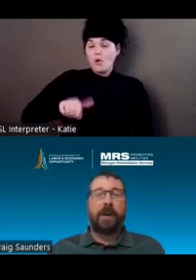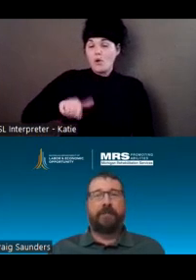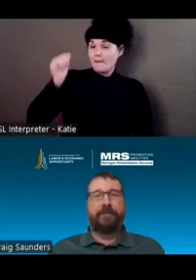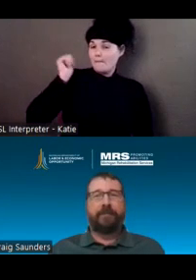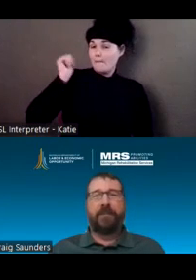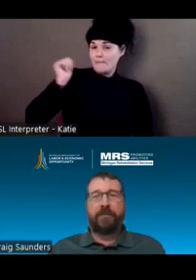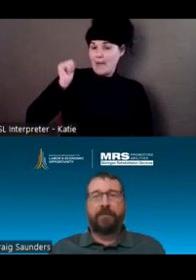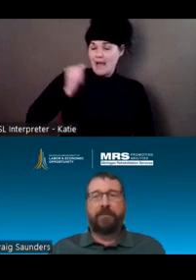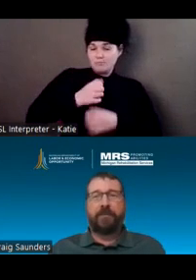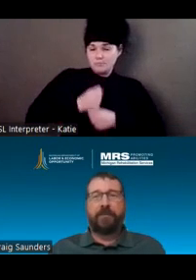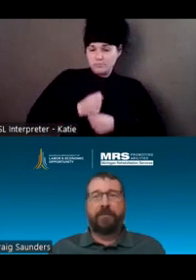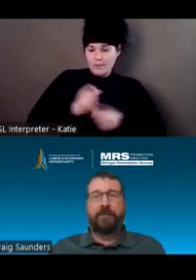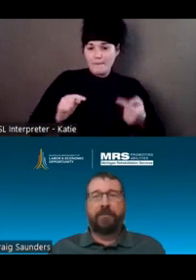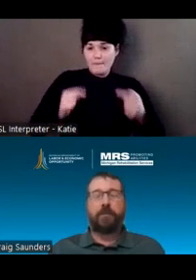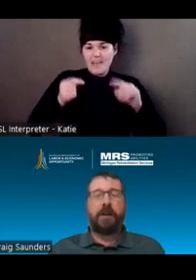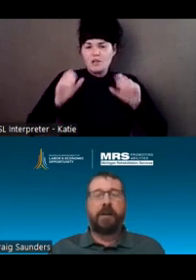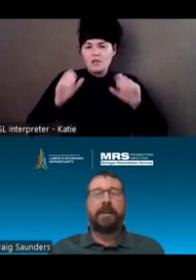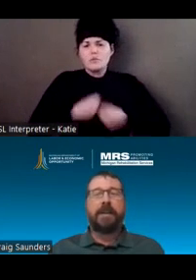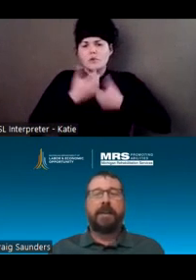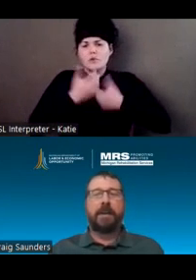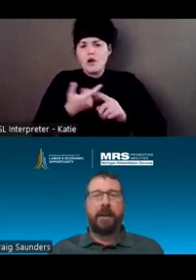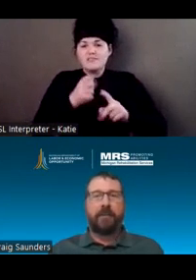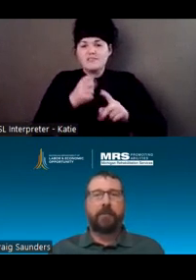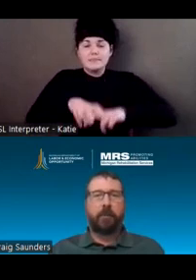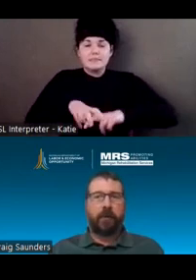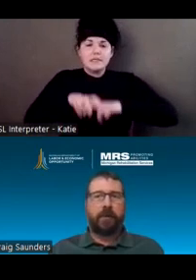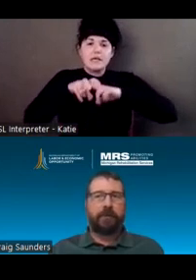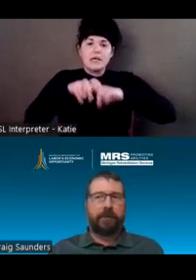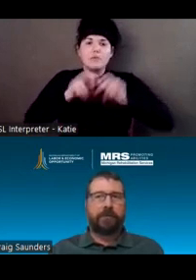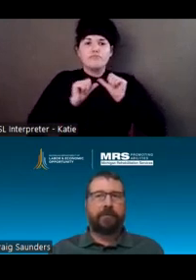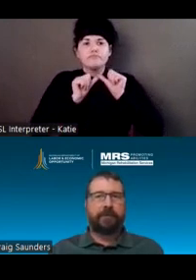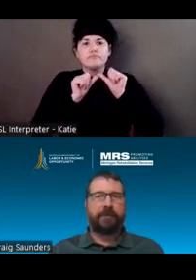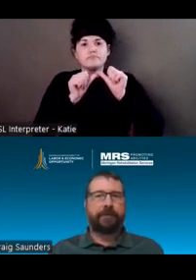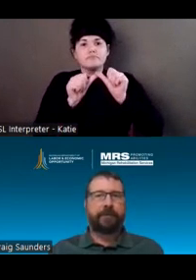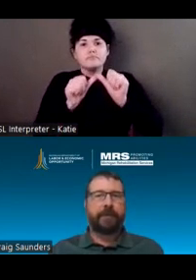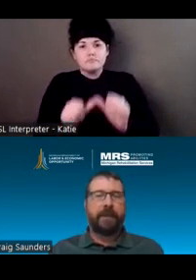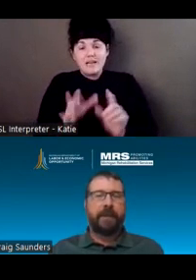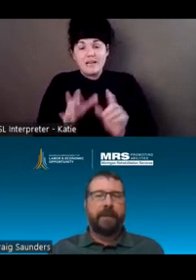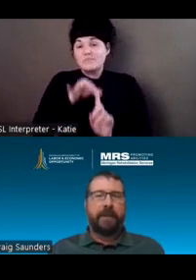prolonged sitting, especially if you're sitting too long in an unsupported position.